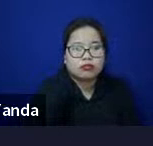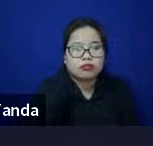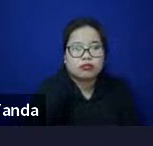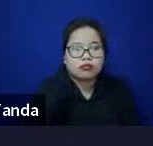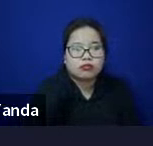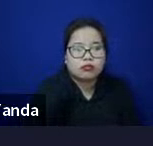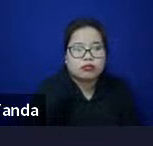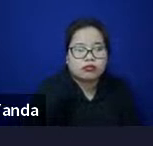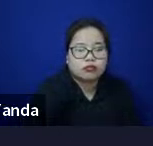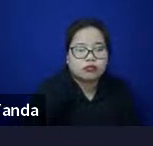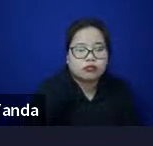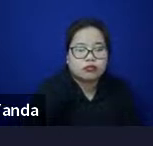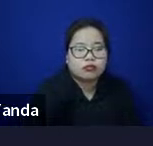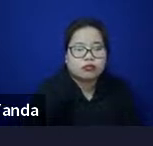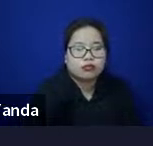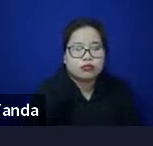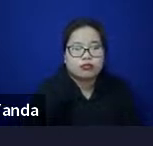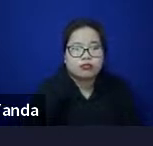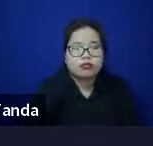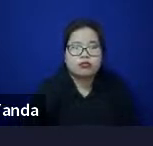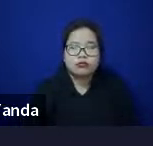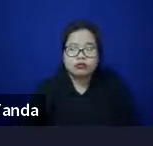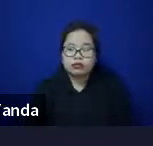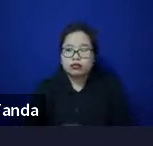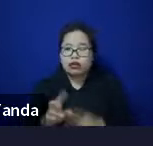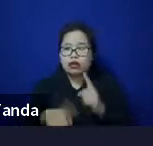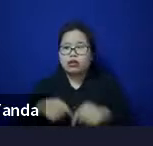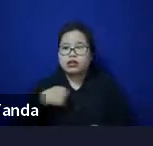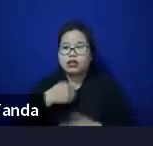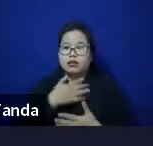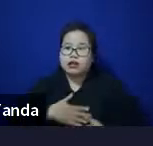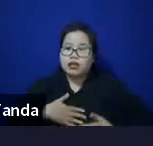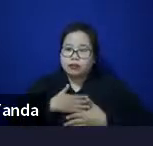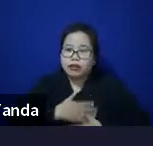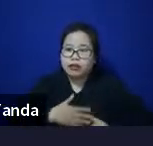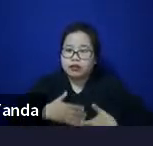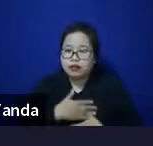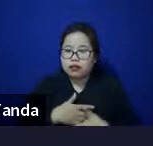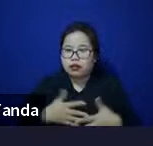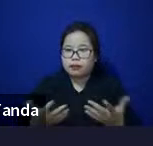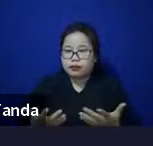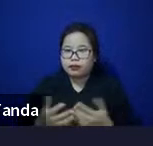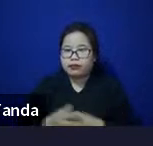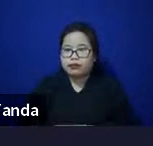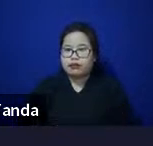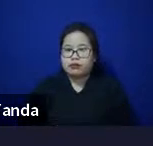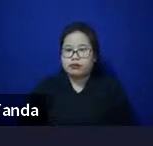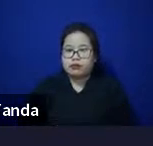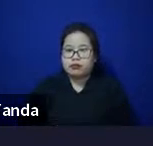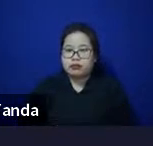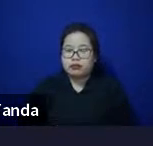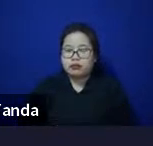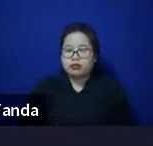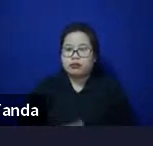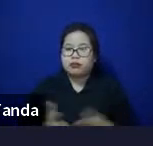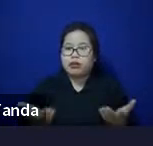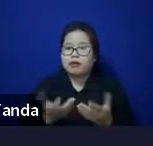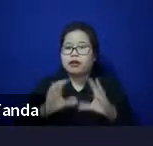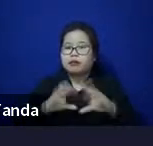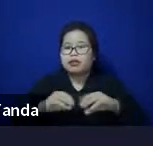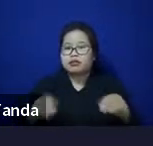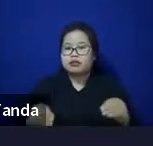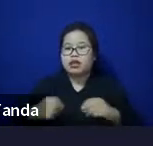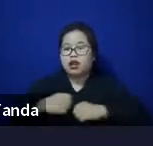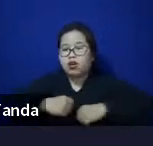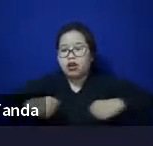my university, my sports, my work. But these all